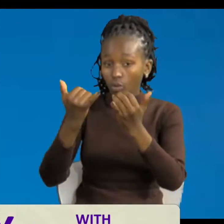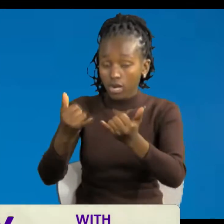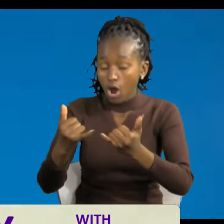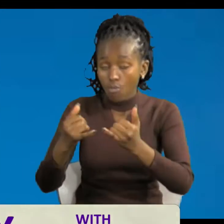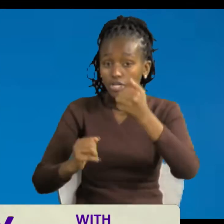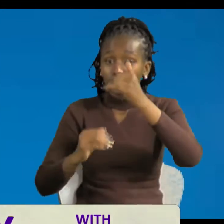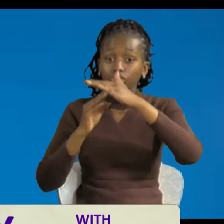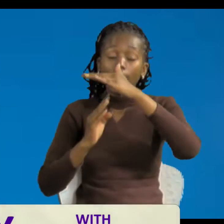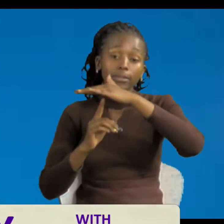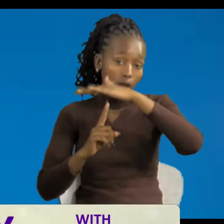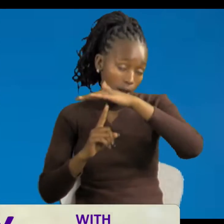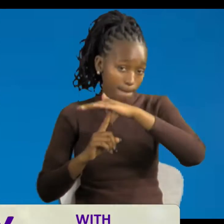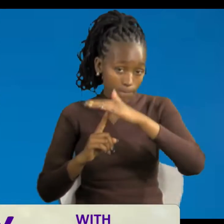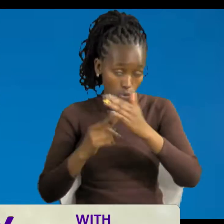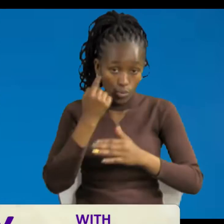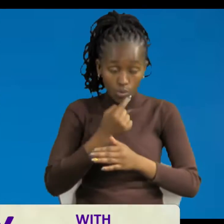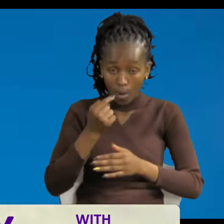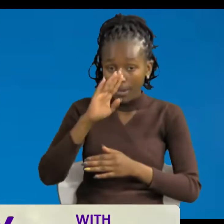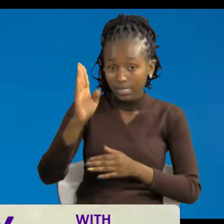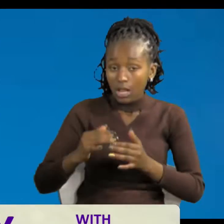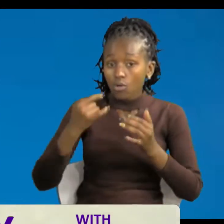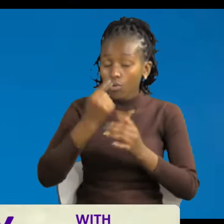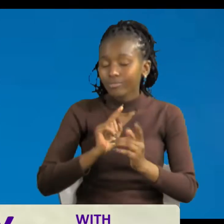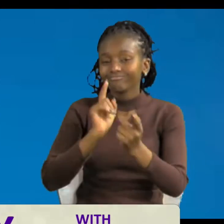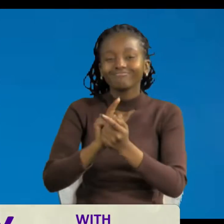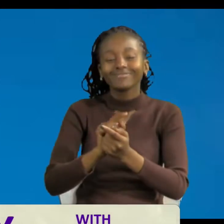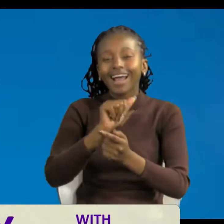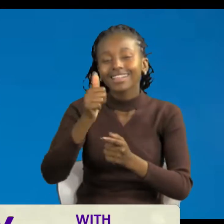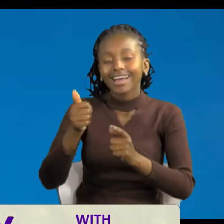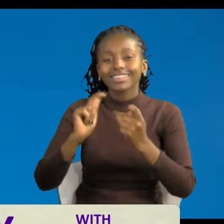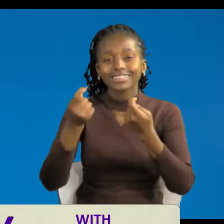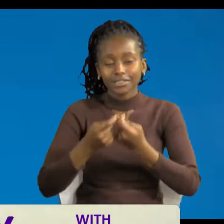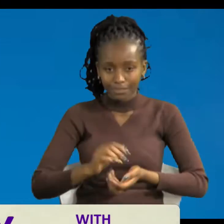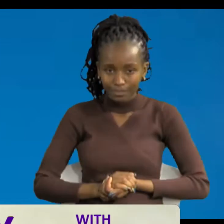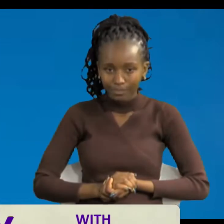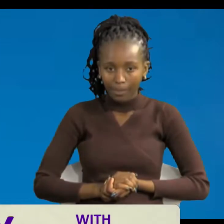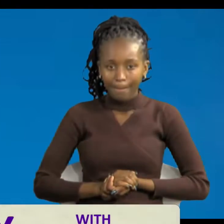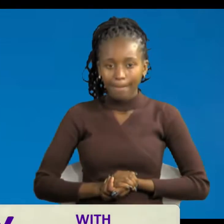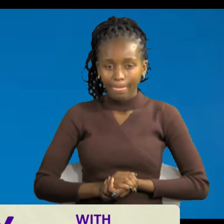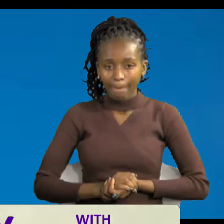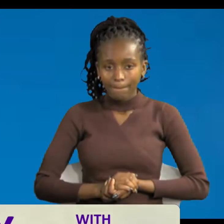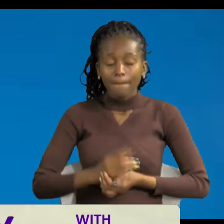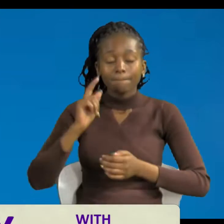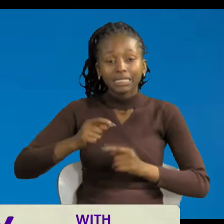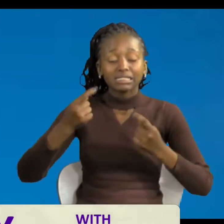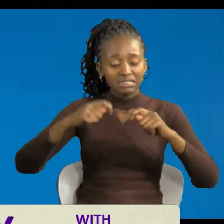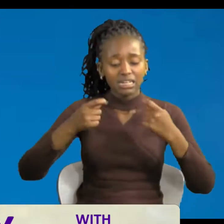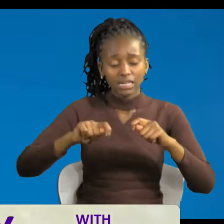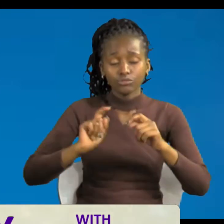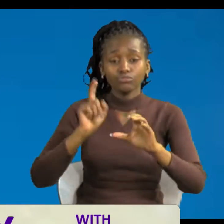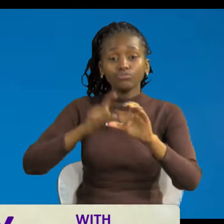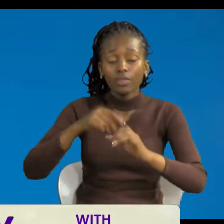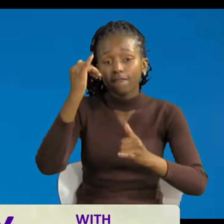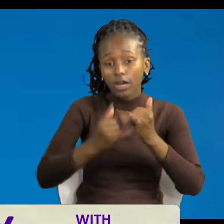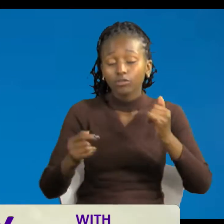Brazil. I believe they're 5-time champions, and this is a morale for them, to try and get into the finals, try to make the